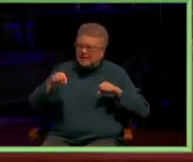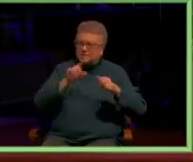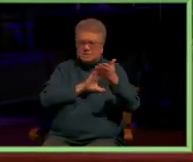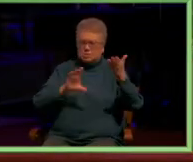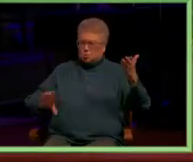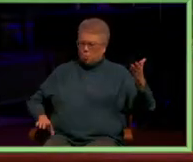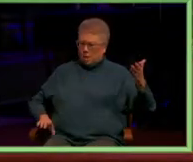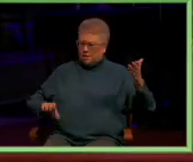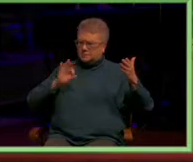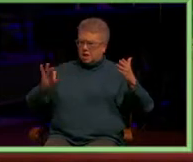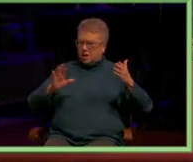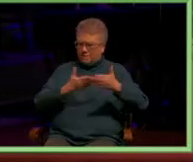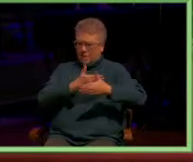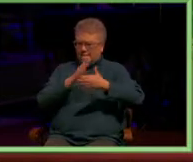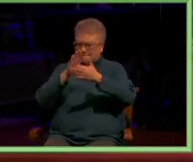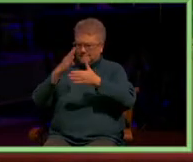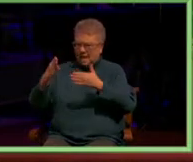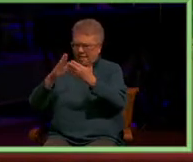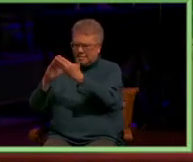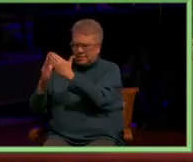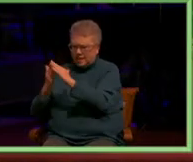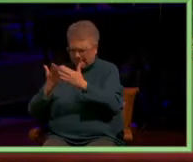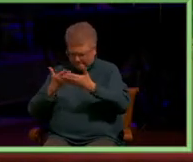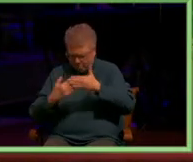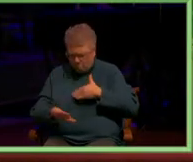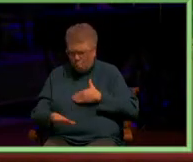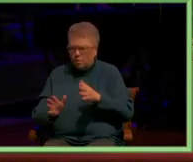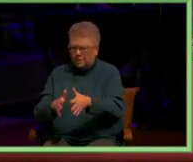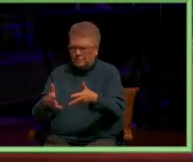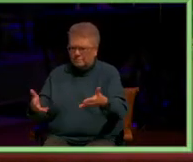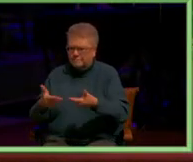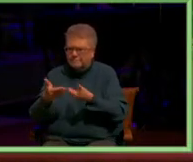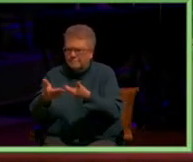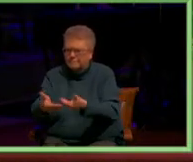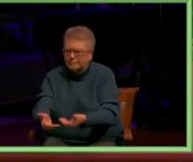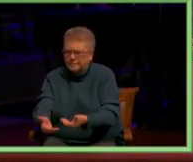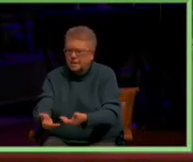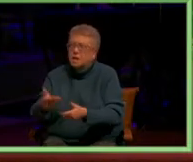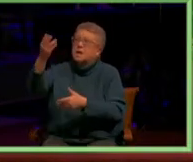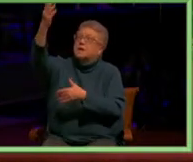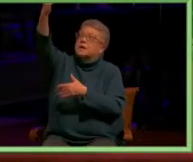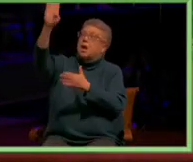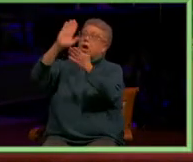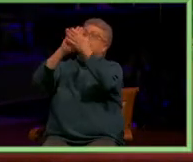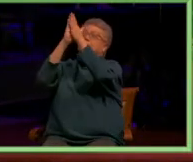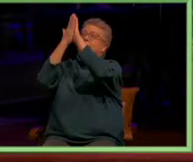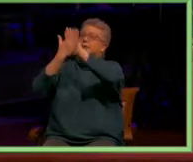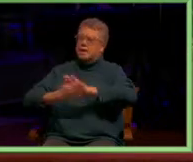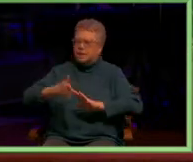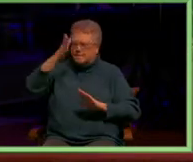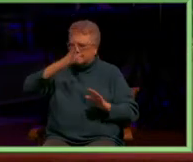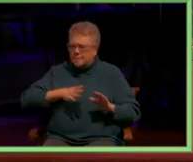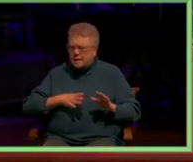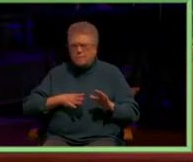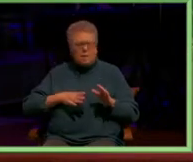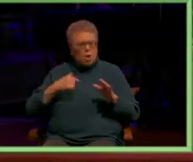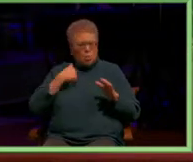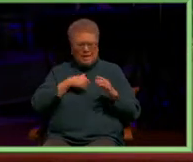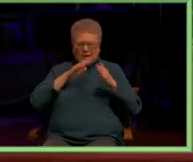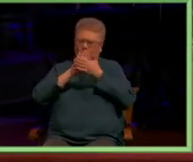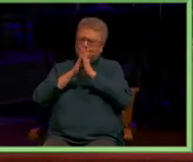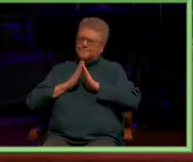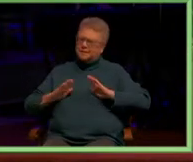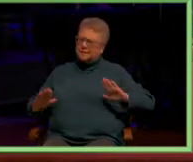Bethlehem. God in the flesh. We can have peace with God because of who he is. Look at verse